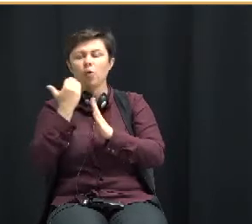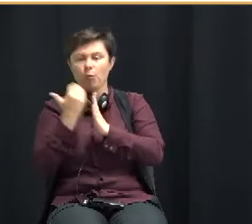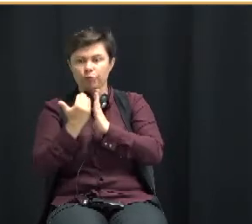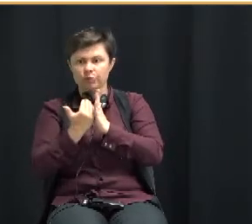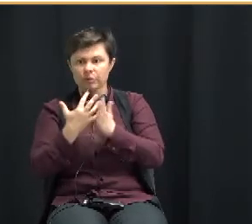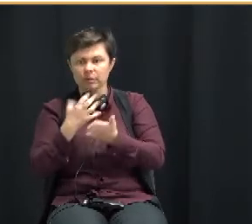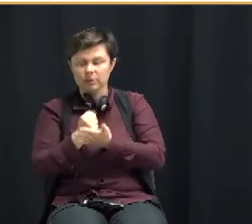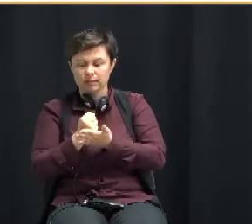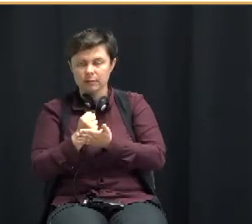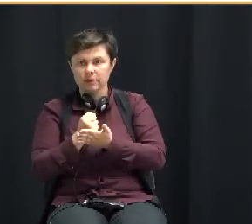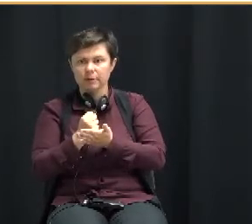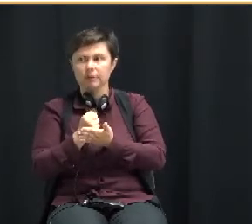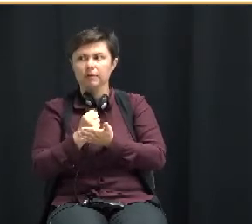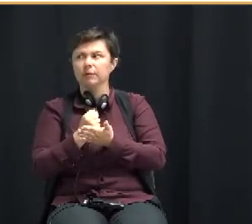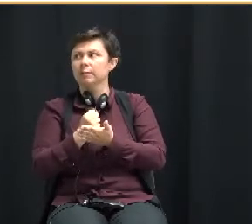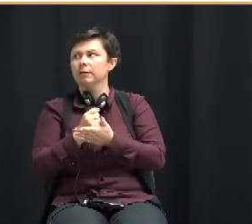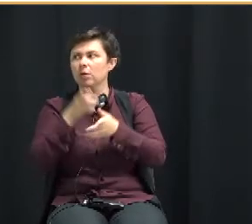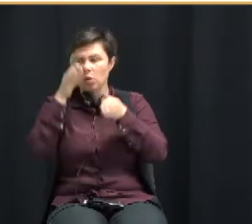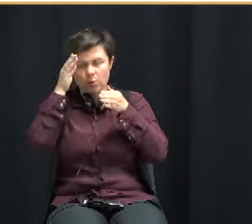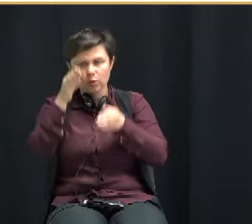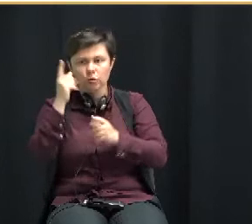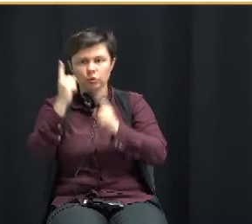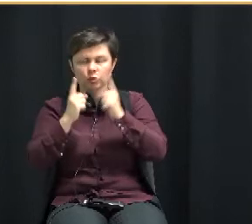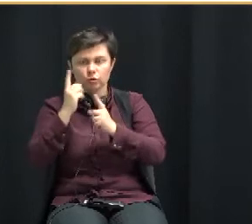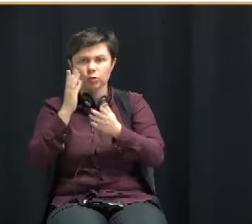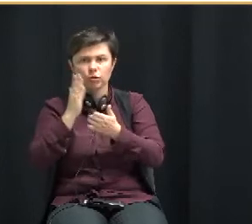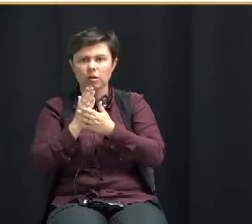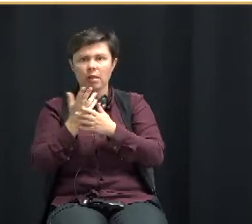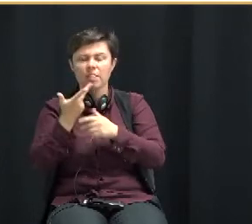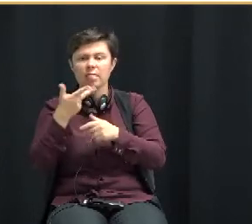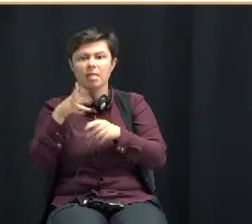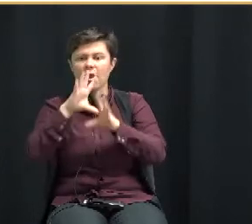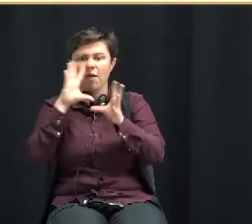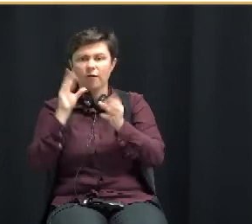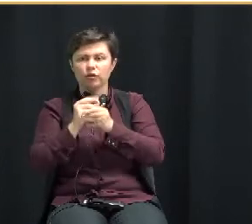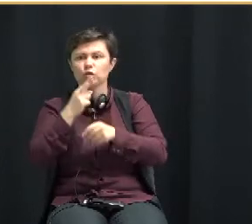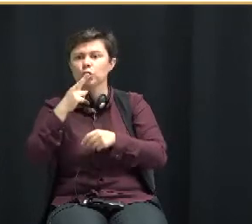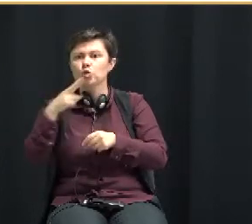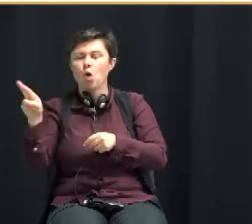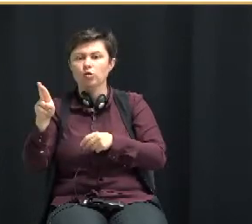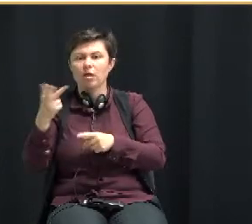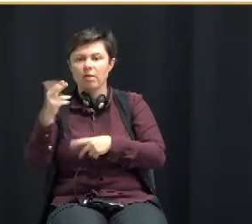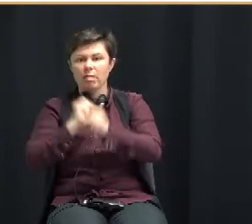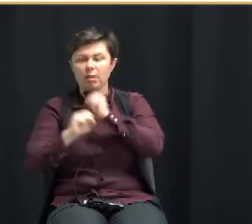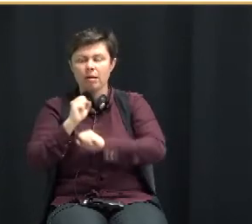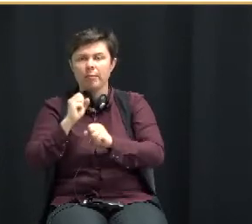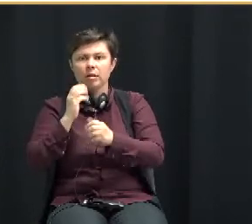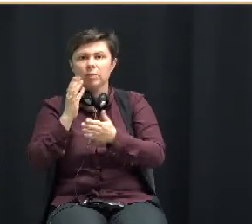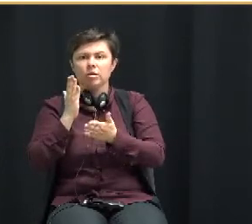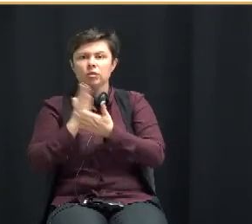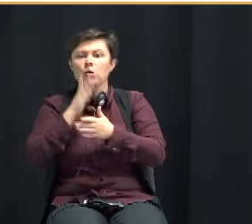And the fact that we have very general legal regulations is the fact that we focus only on